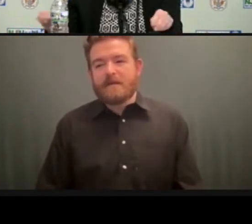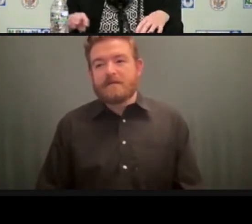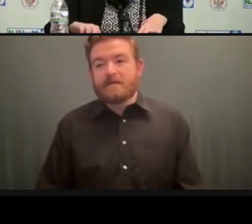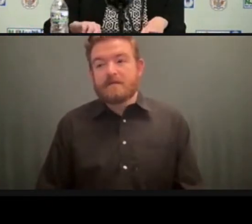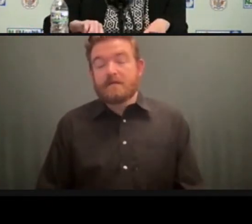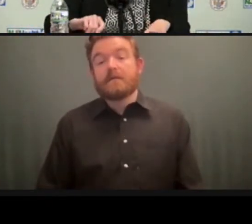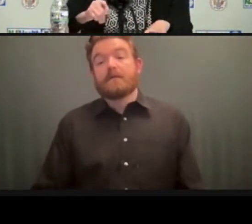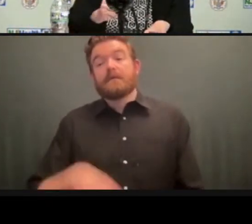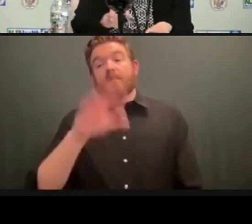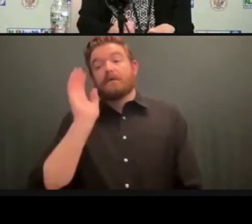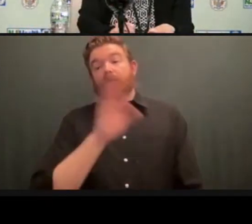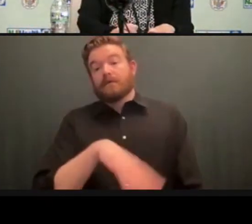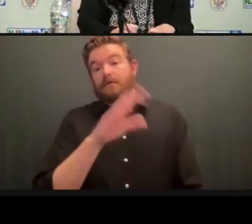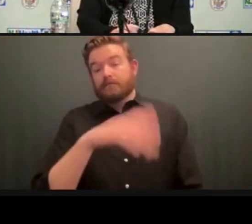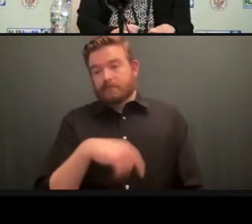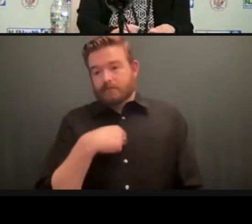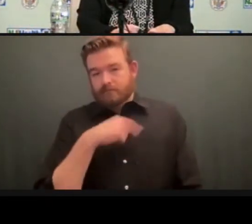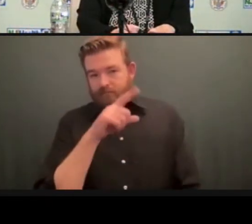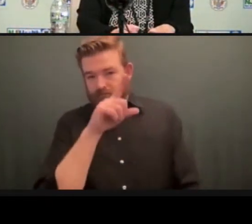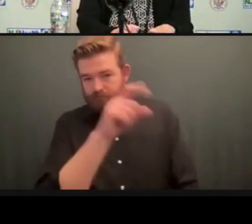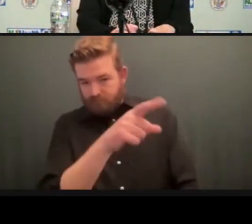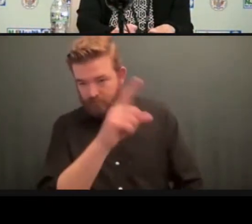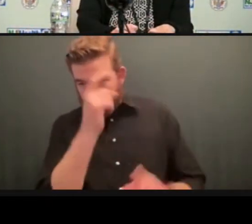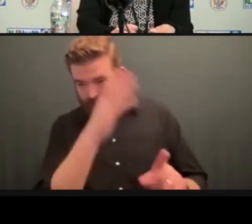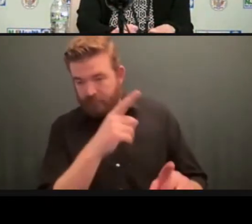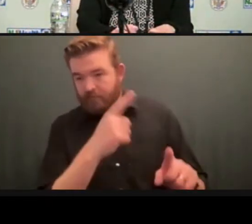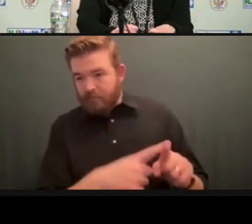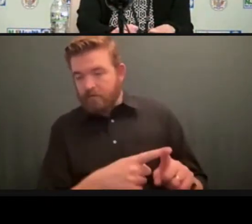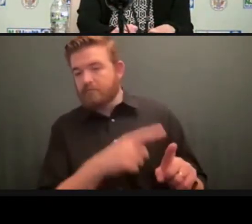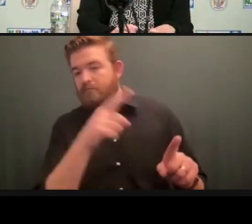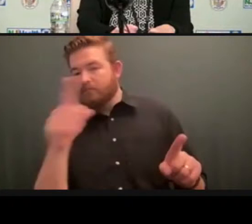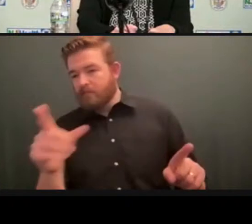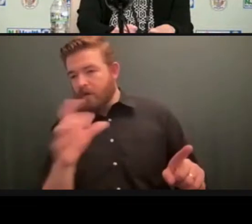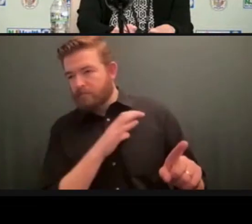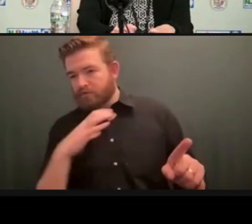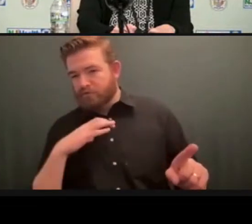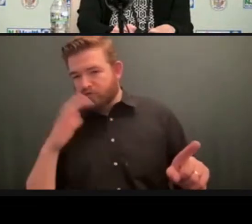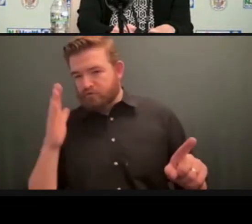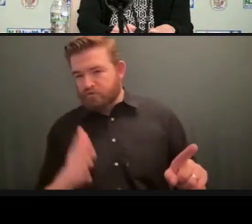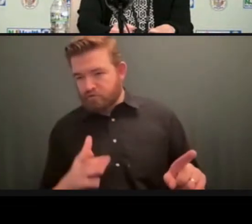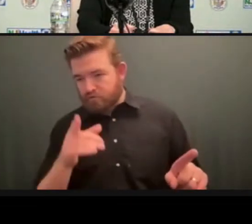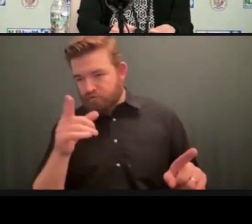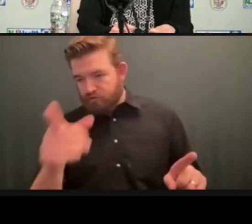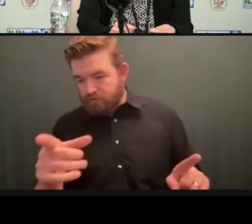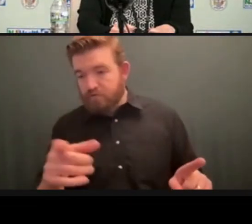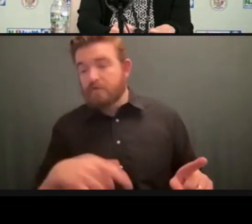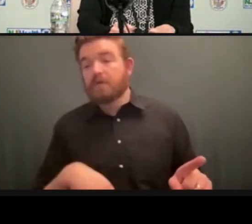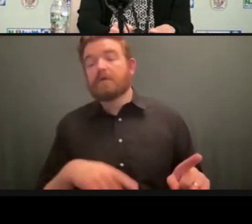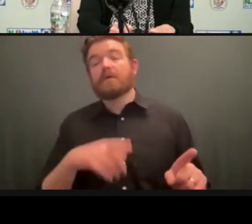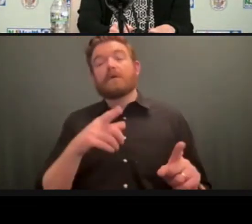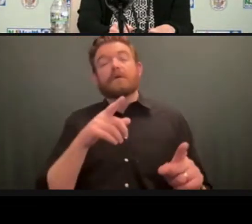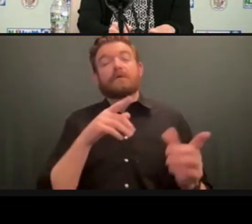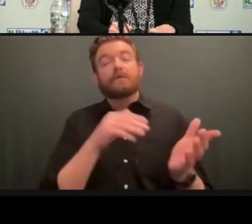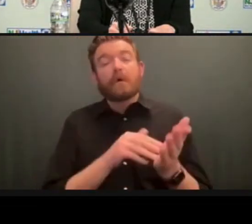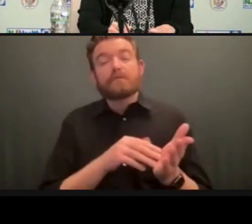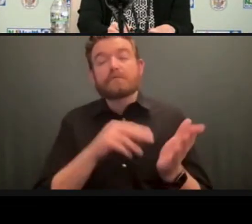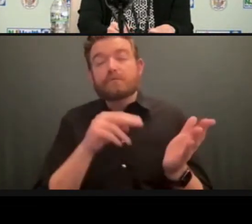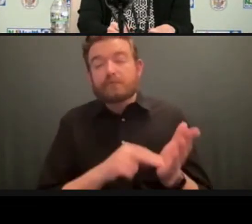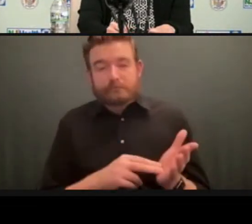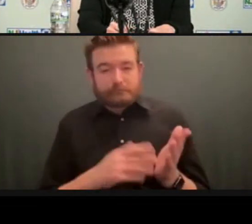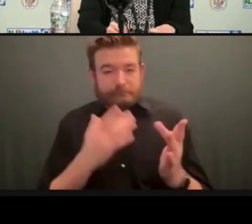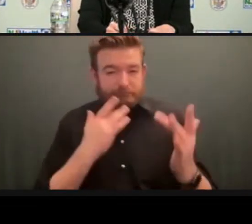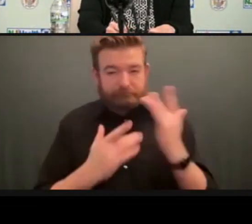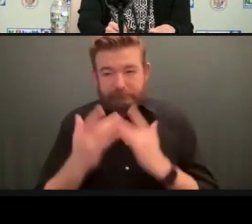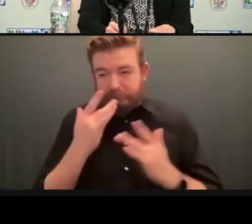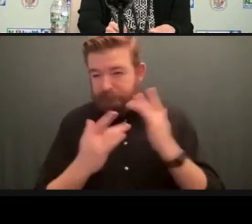with the commissioner, you mentioned the staff shortages at hospitals. I was wondering if you could provide some color on how